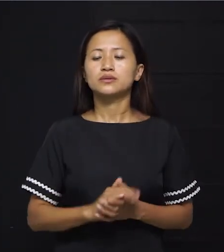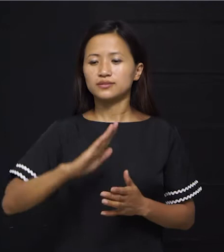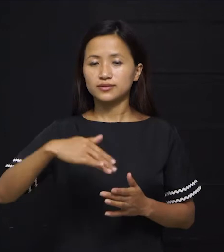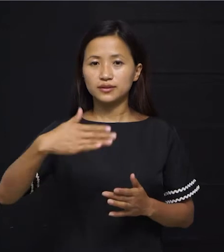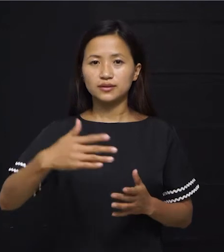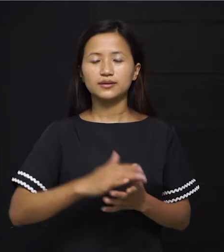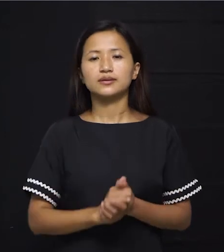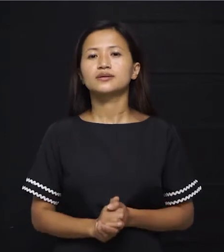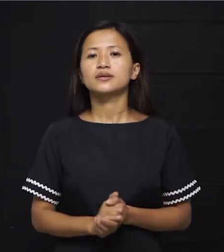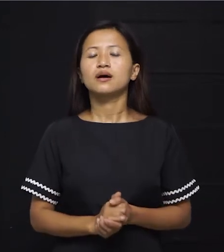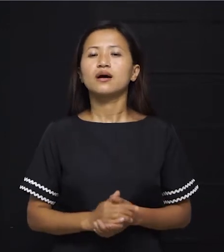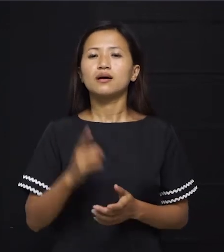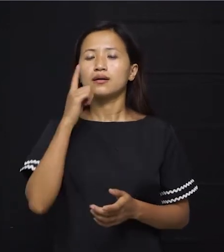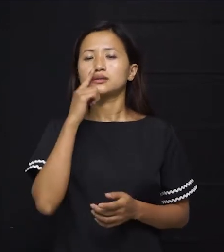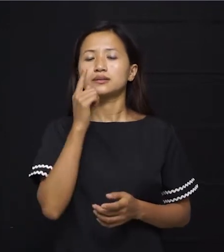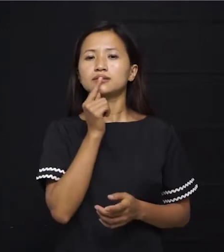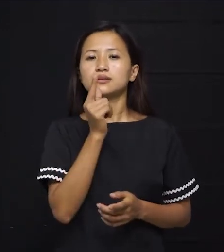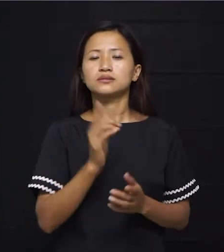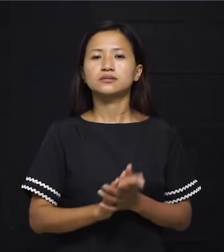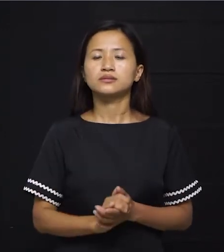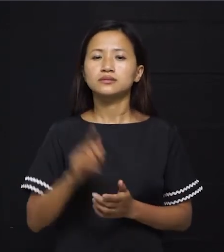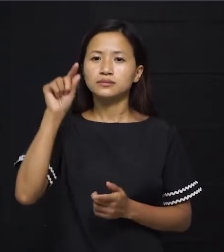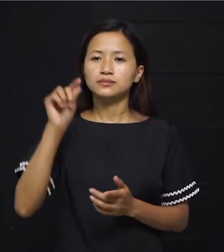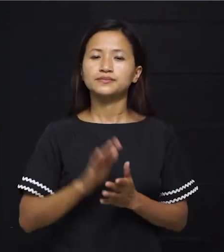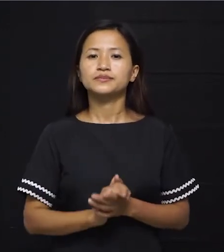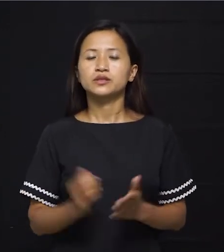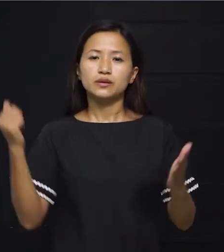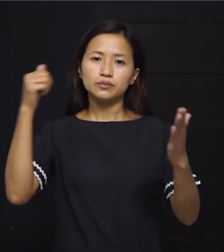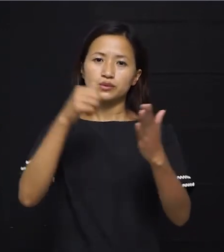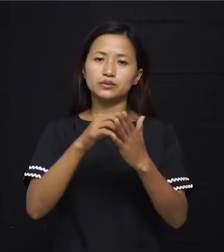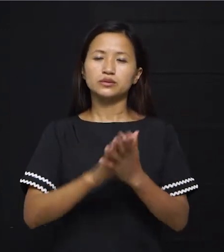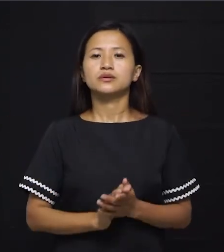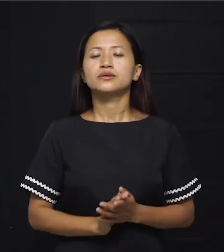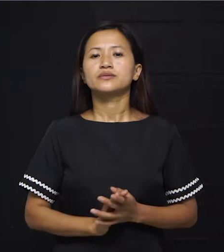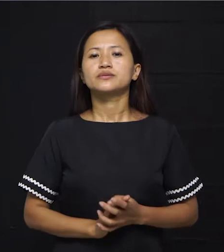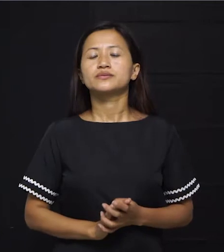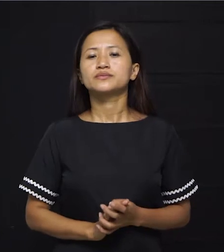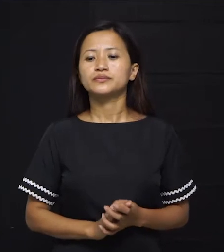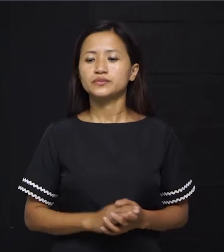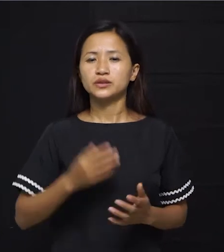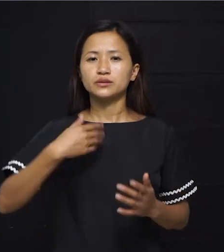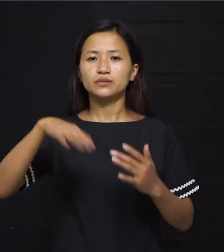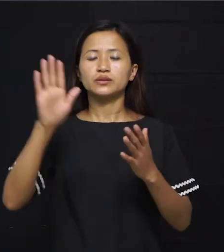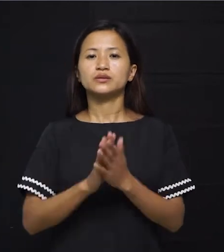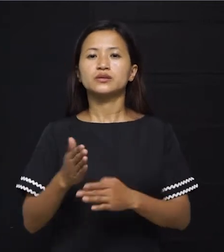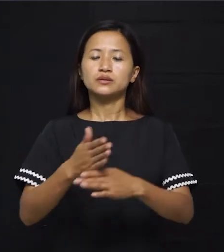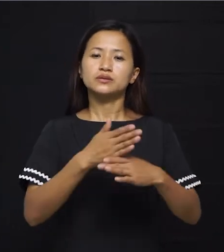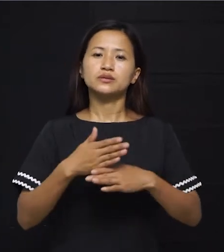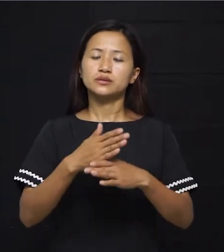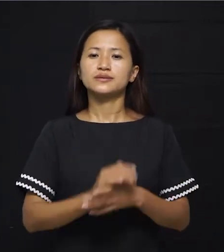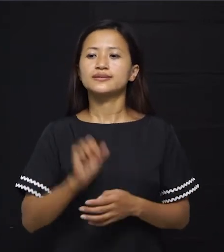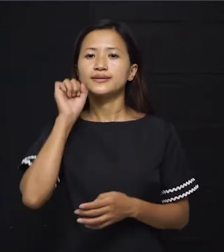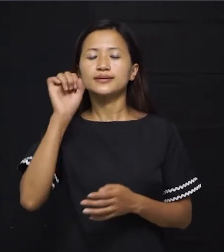As earlier, like the auntie did, he had to go and approach the village panchayat, and then he went and shared his